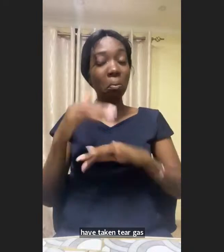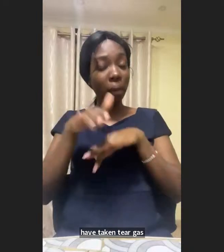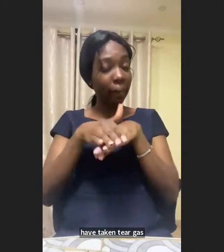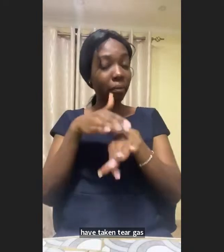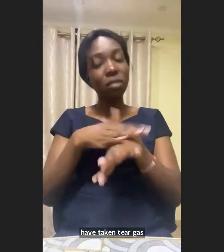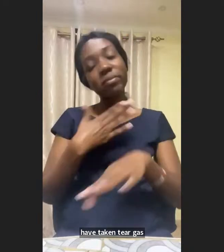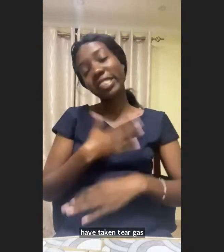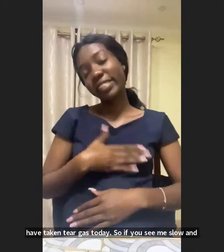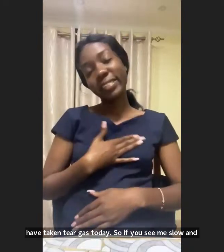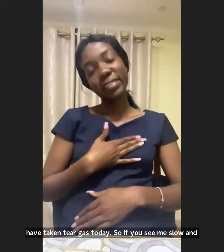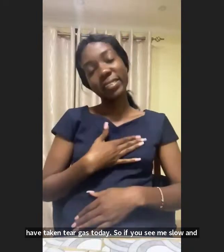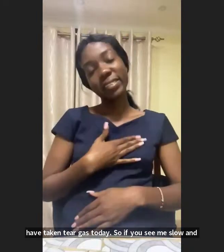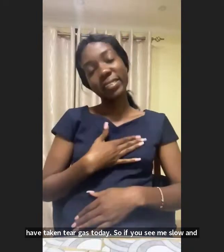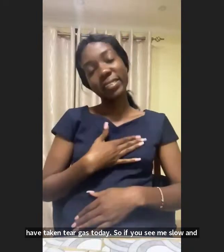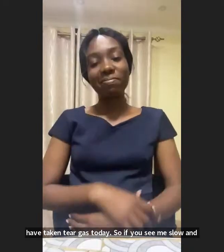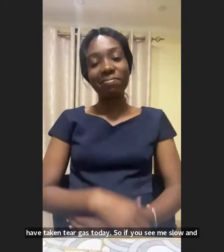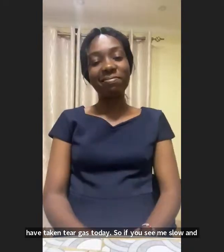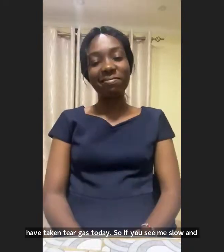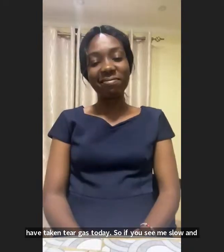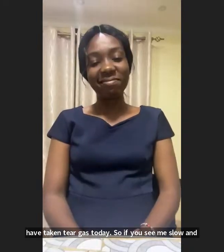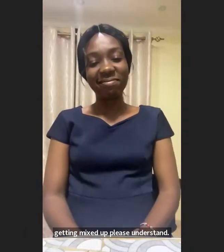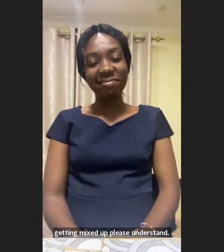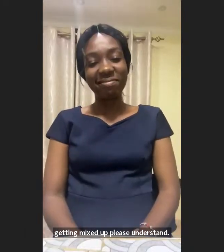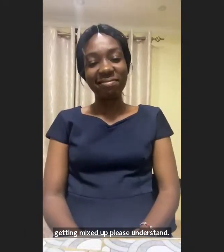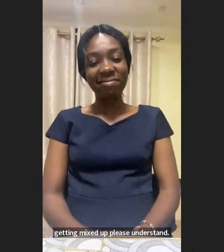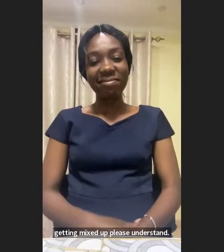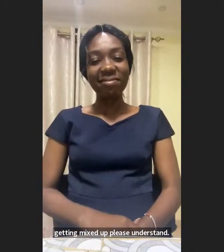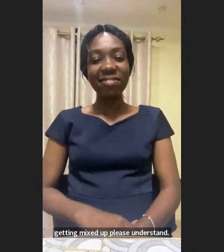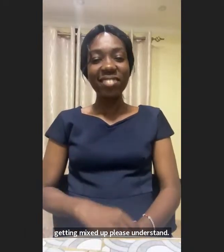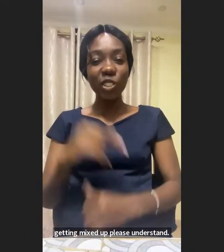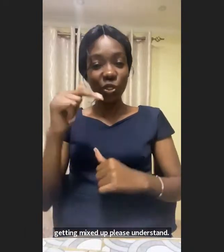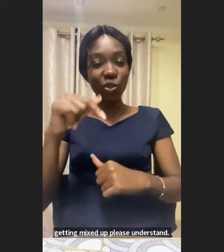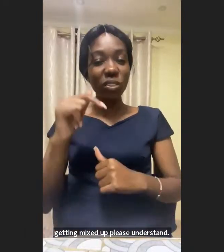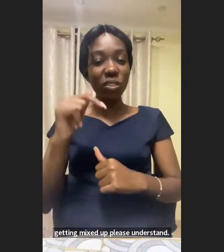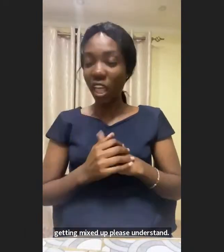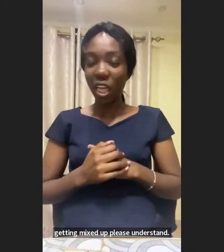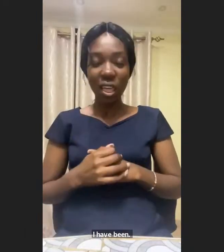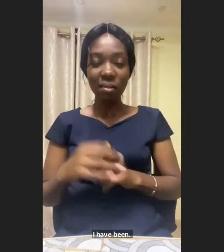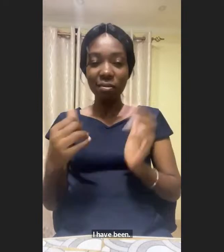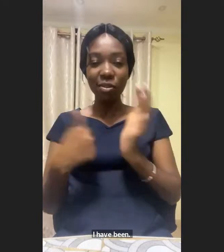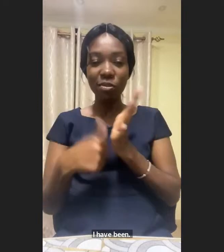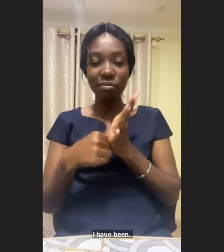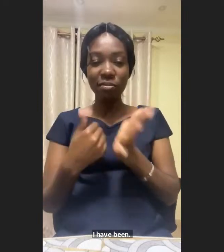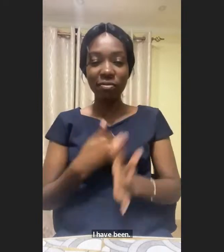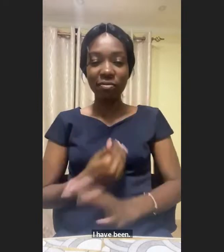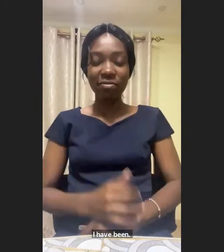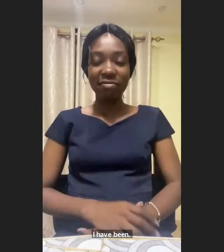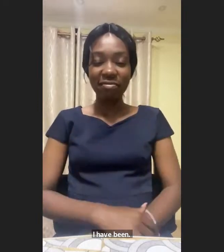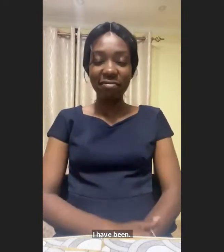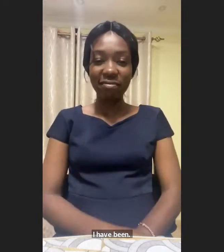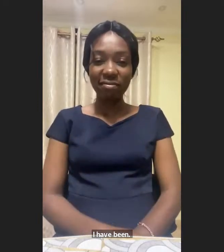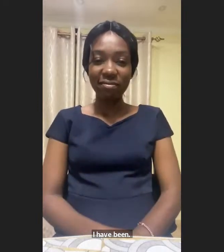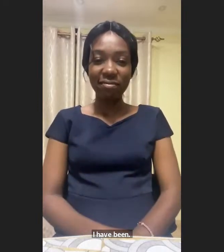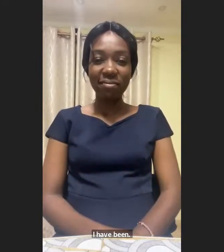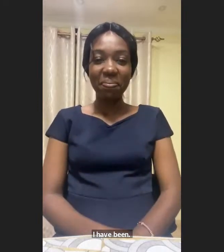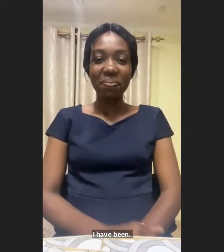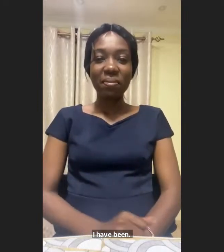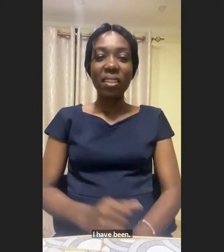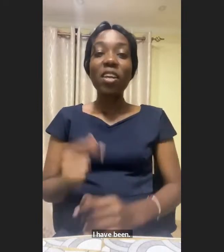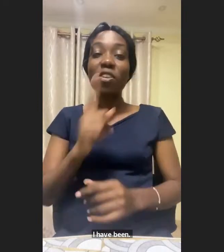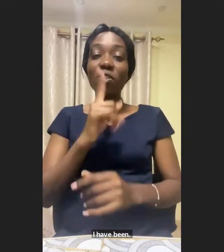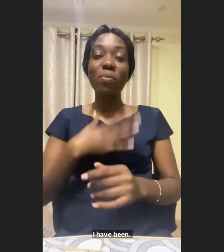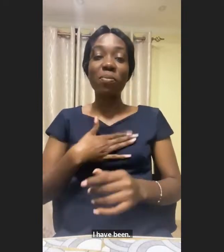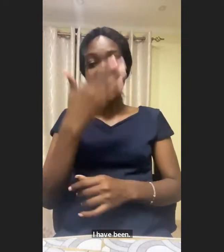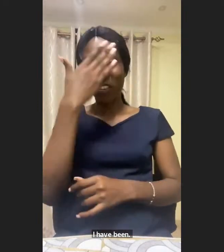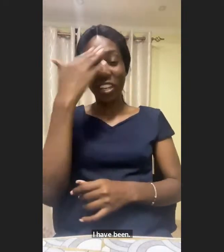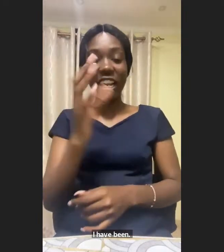please understand. I have been running around. Yes, I have not forgotten Catherine